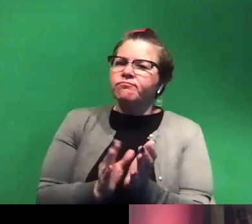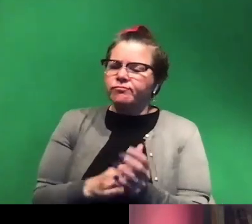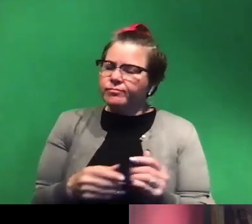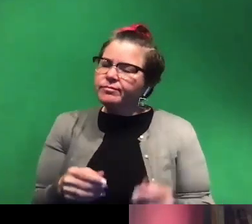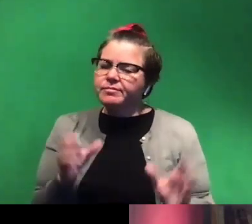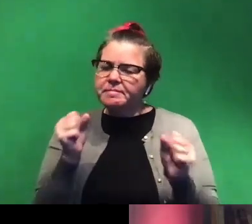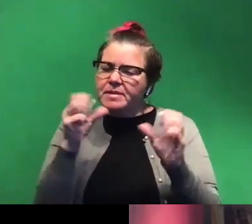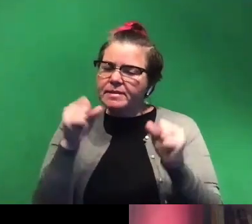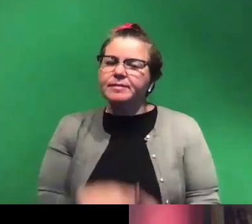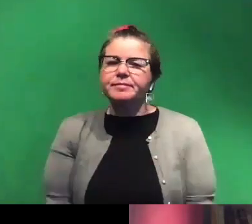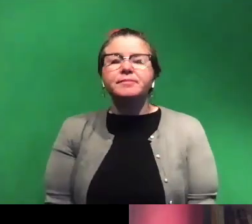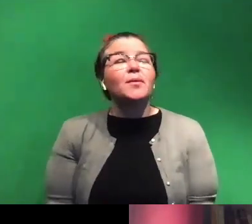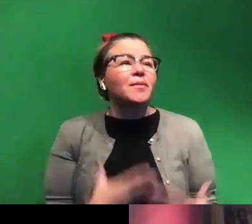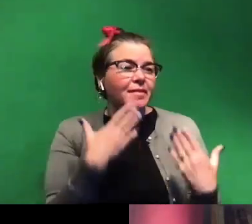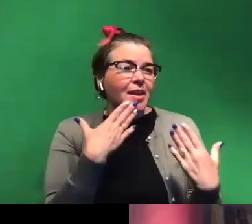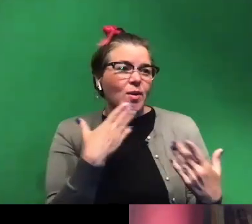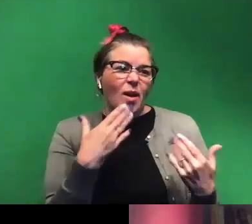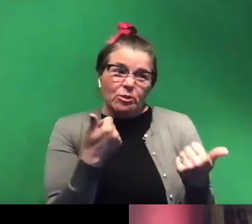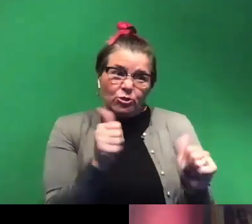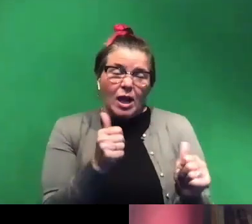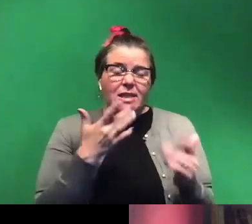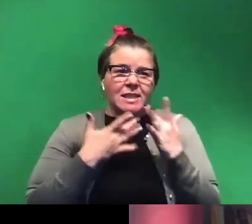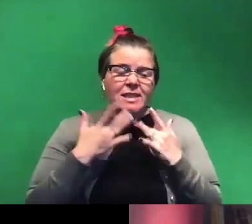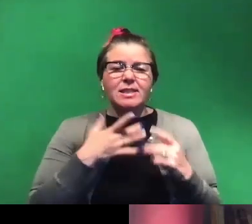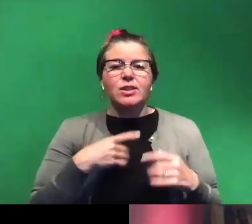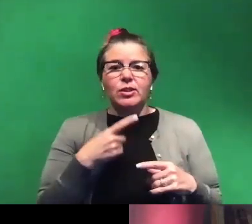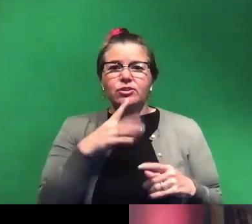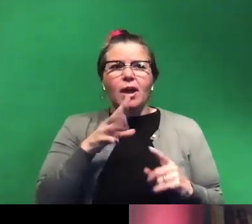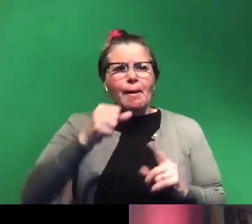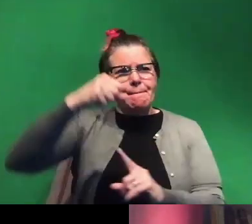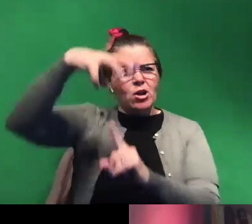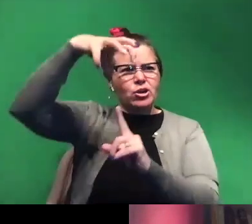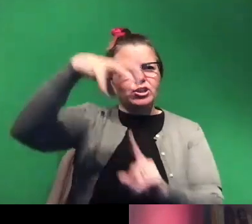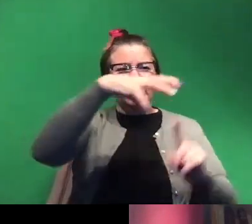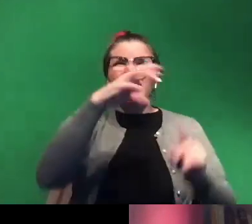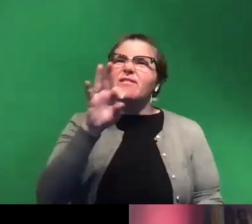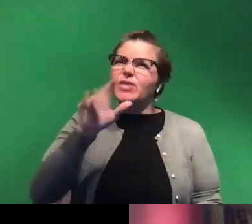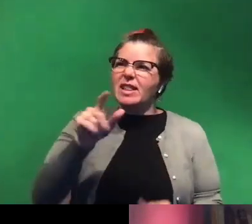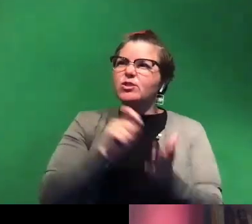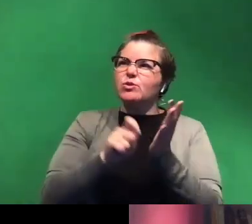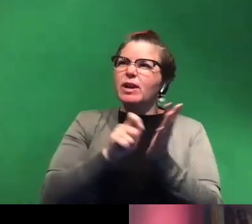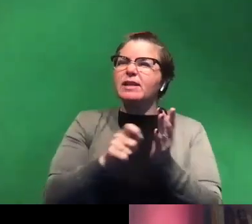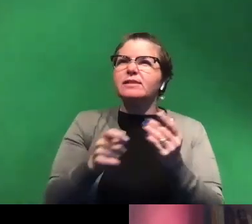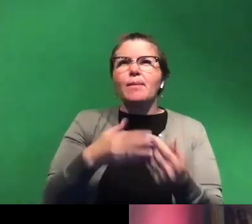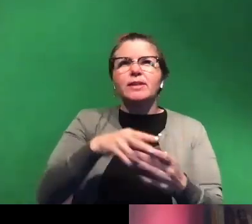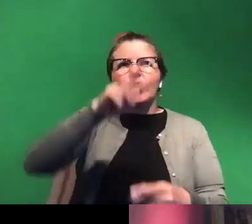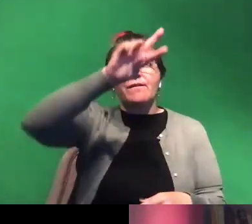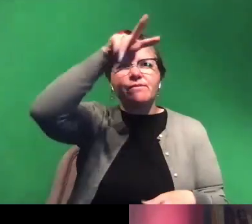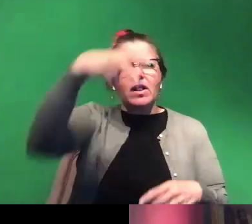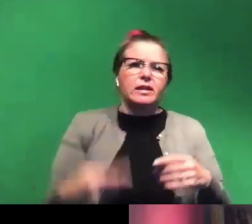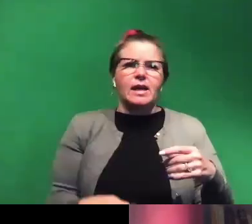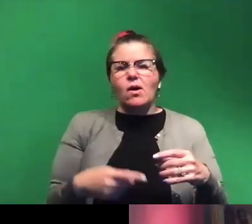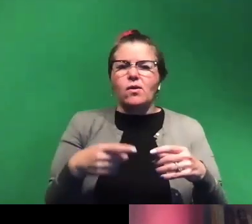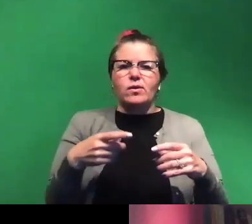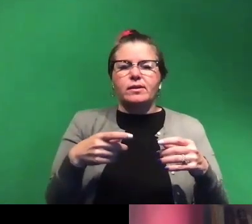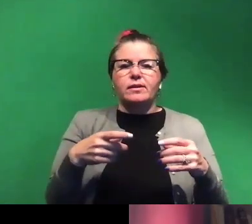which is great. Oh, thank you. I'm trying. When you said parachute, it made me think like, yeah, freelancing is kind of like if you're falling down a bottomless pit, but you